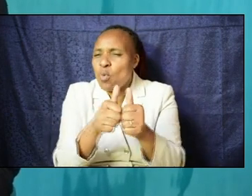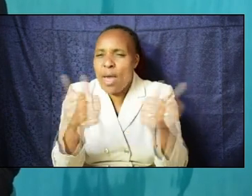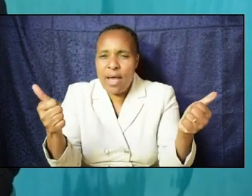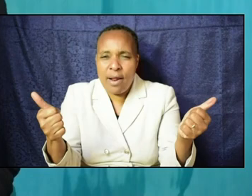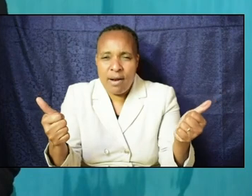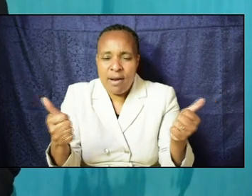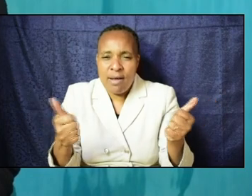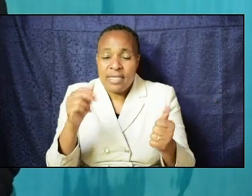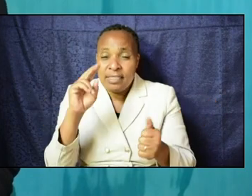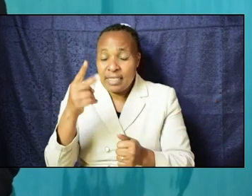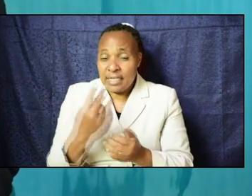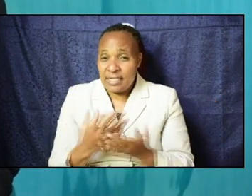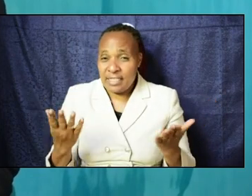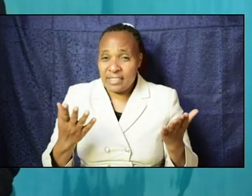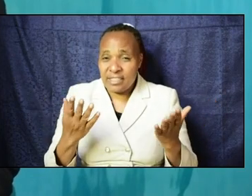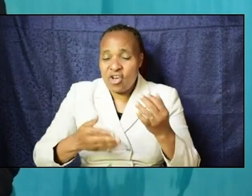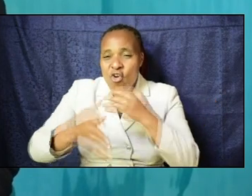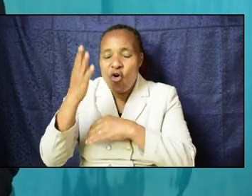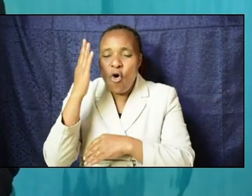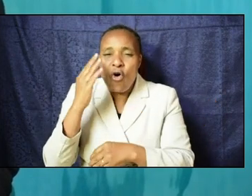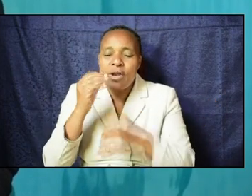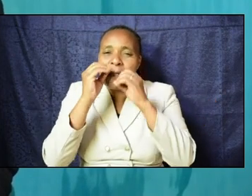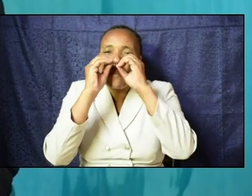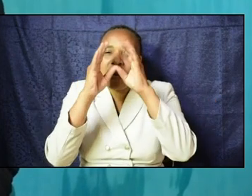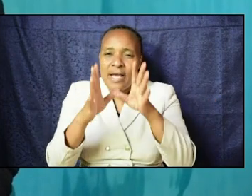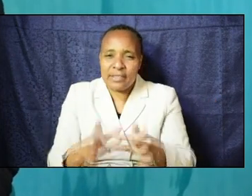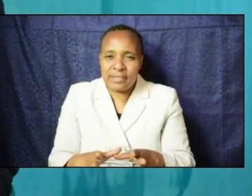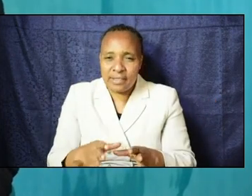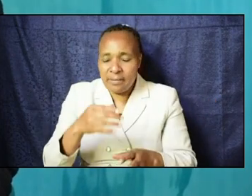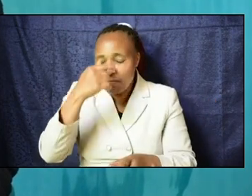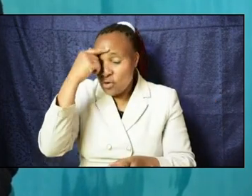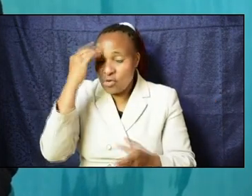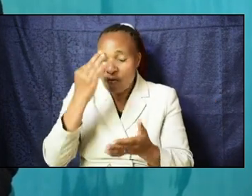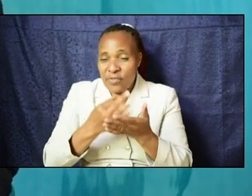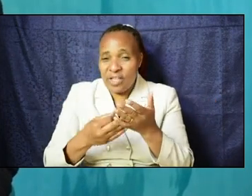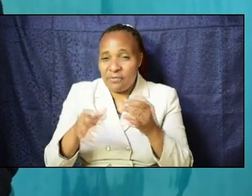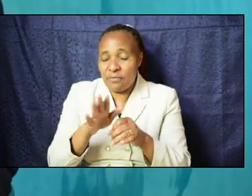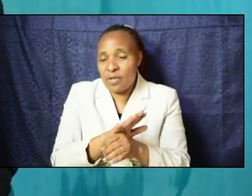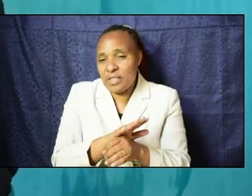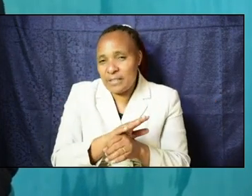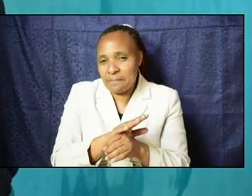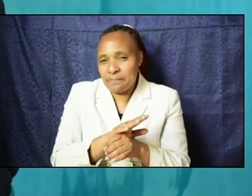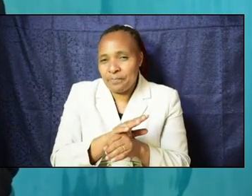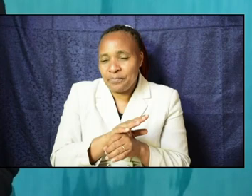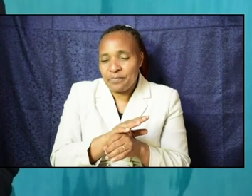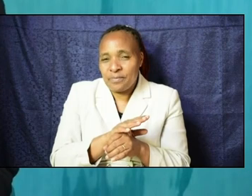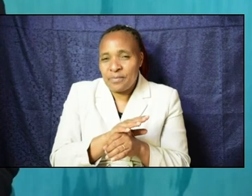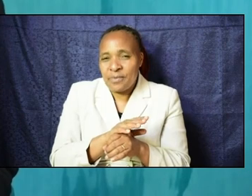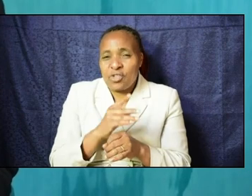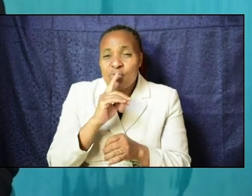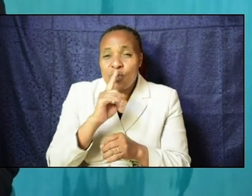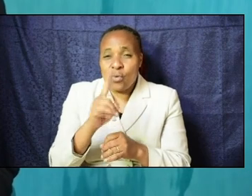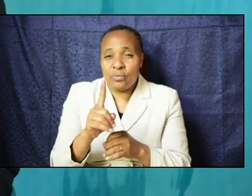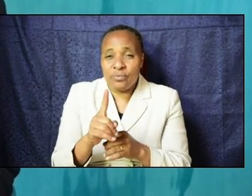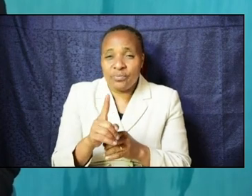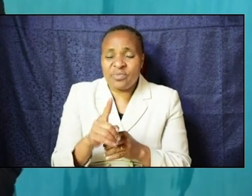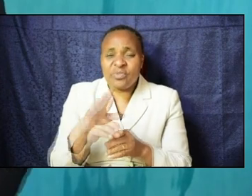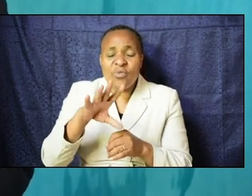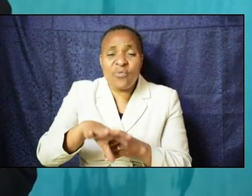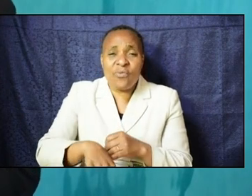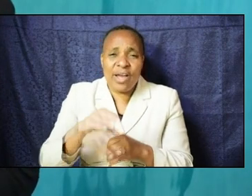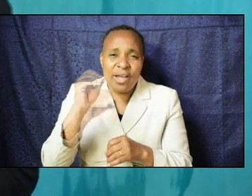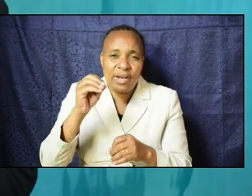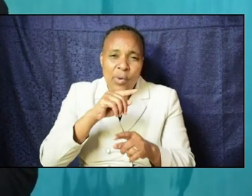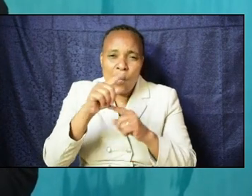the second thing is that God actually blessed him because of his faithfulness. Yeah. So you find